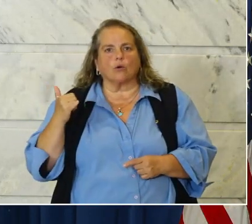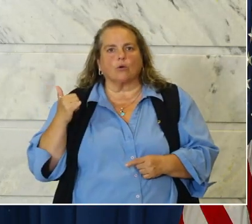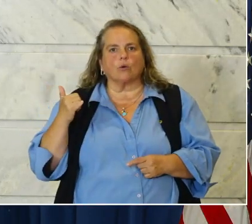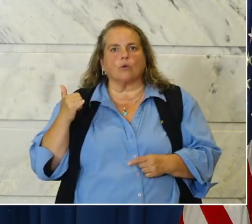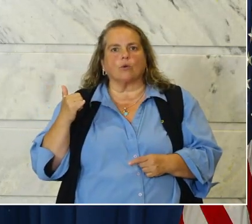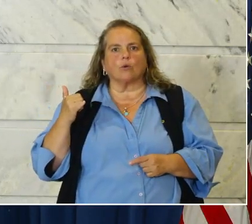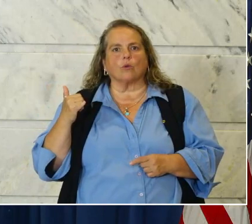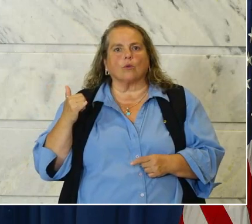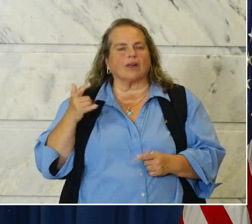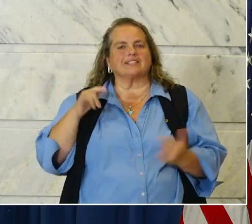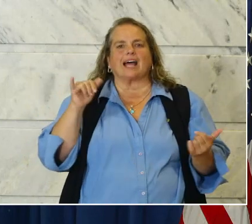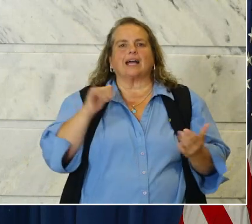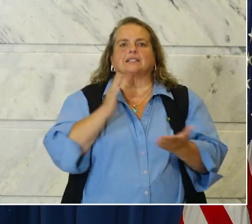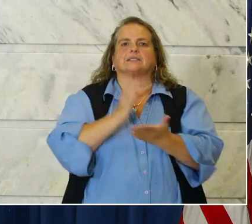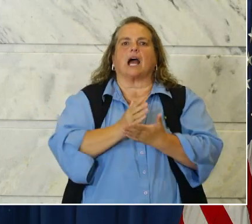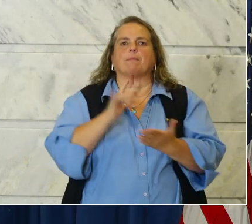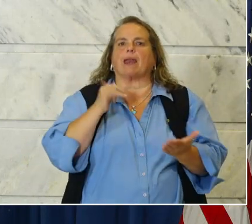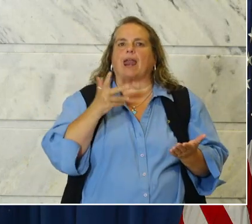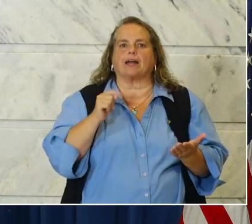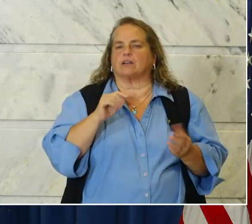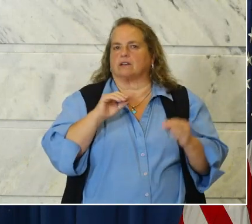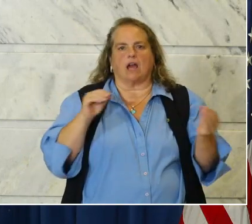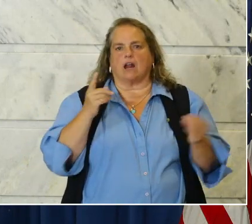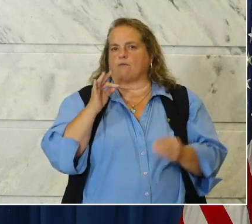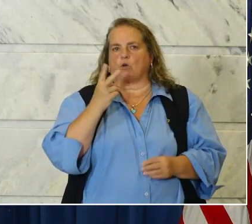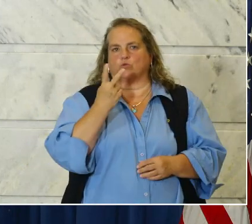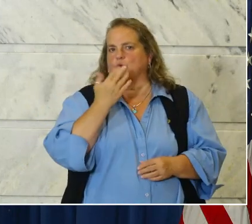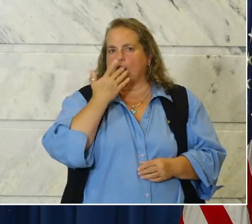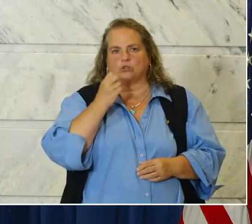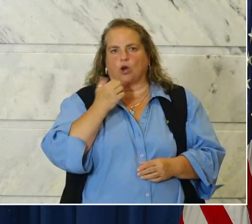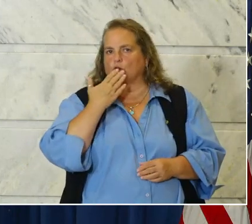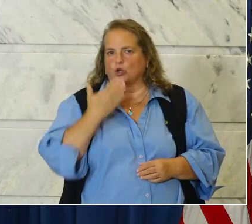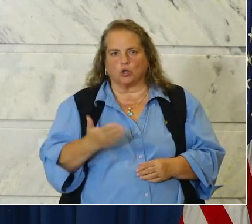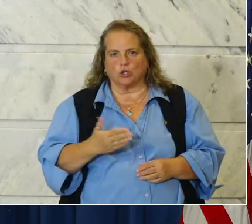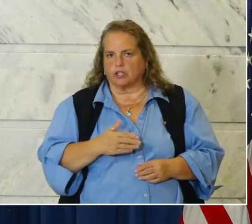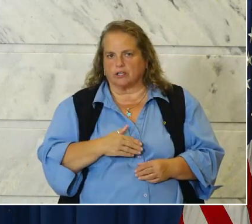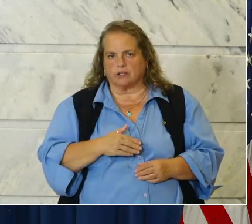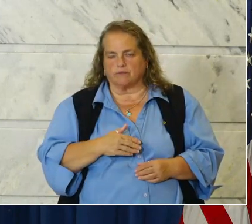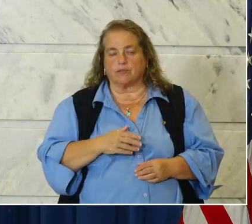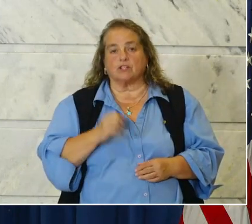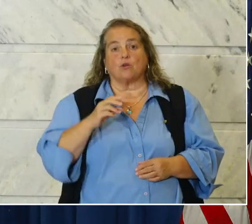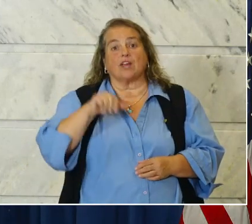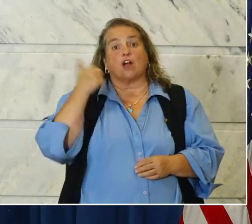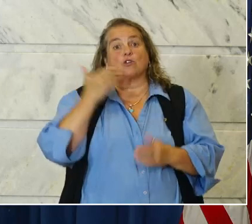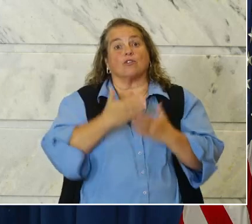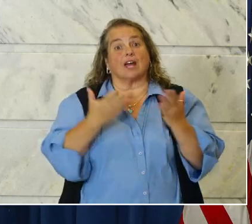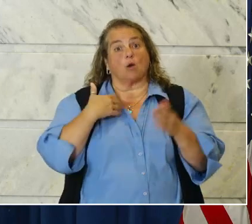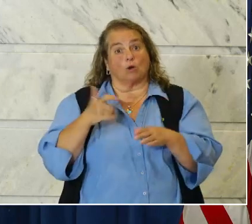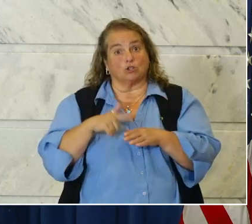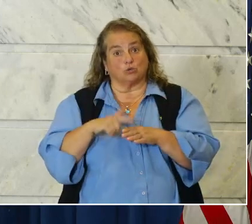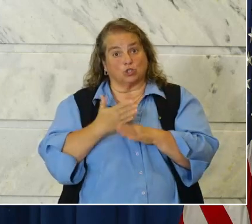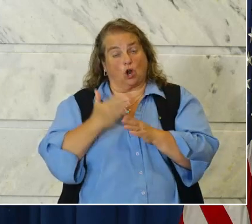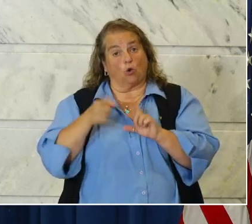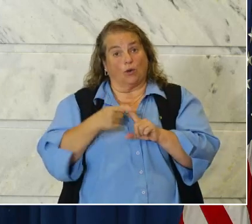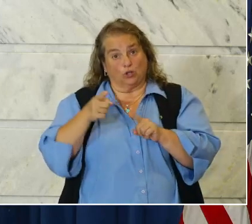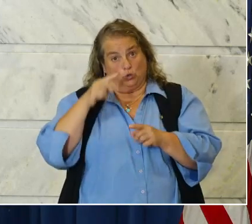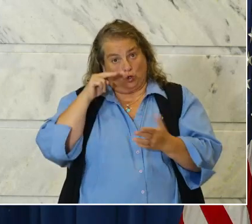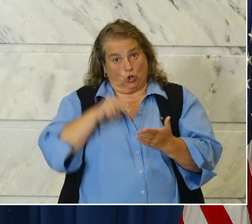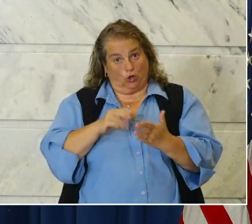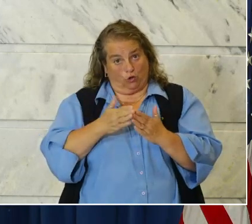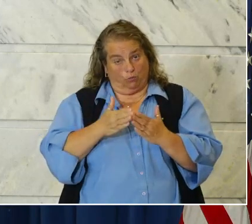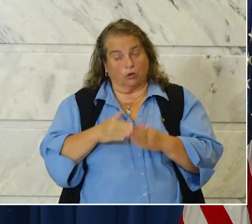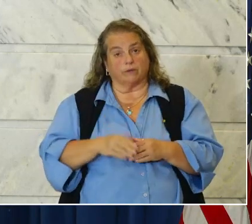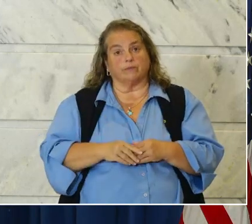like a stoplight. Neither color is good in this purpose. So the other thing I wanted to share from this is when you look in here, they give